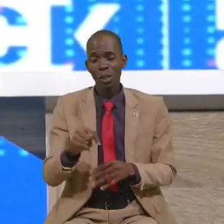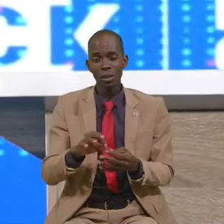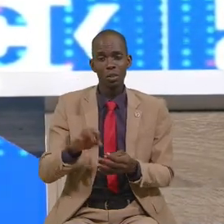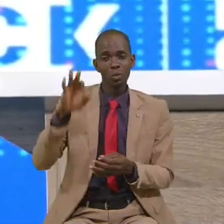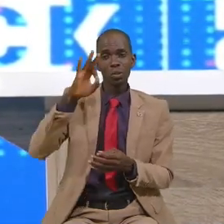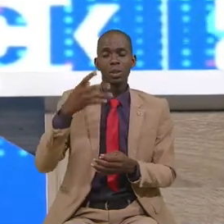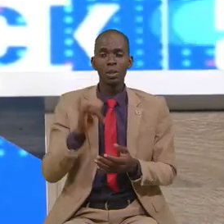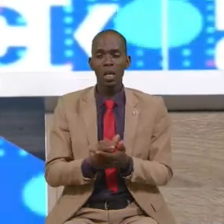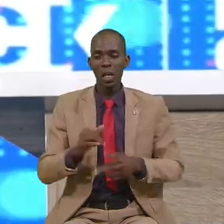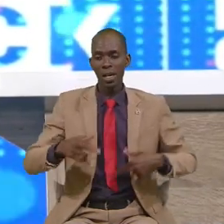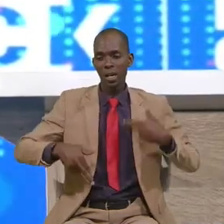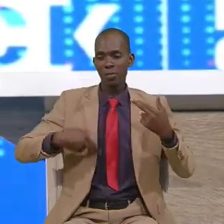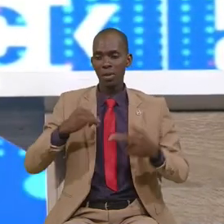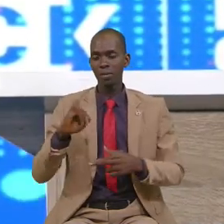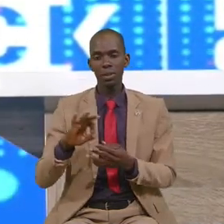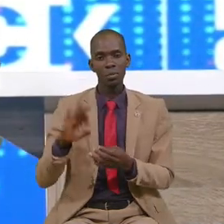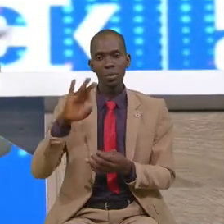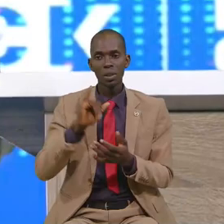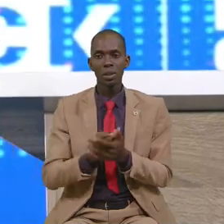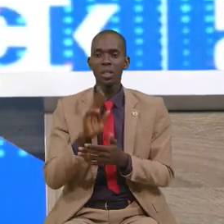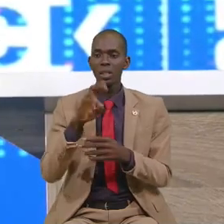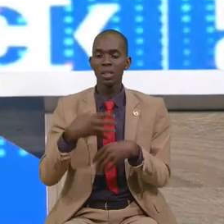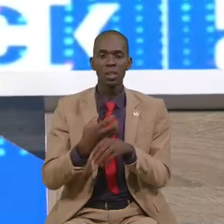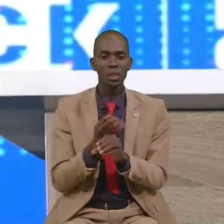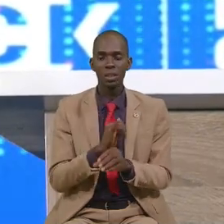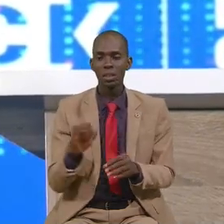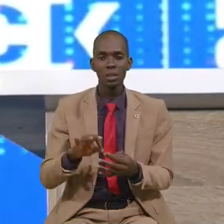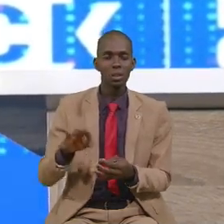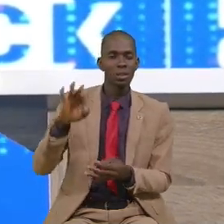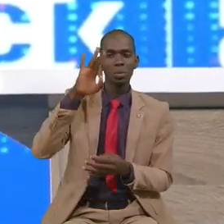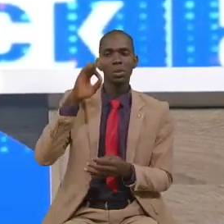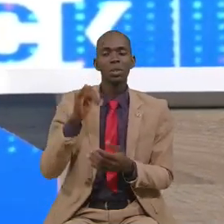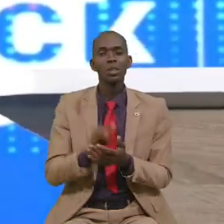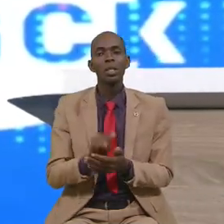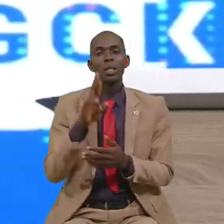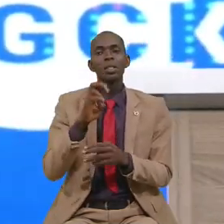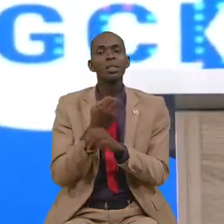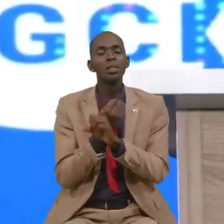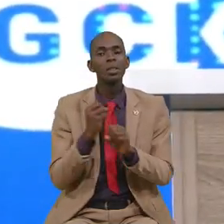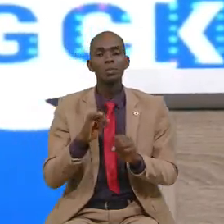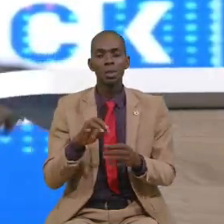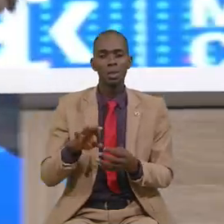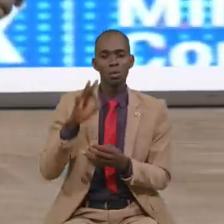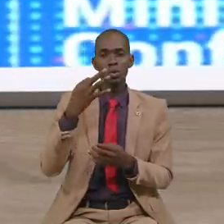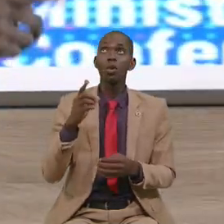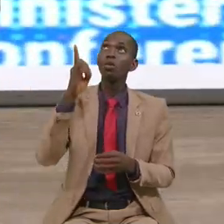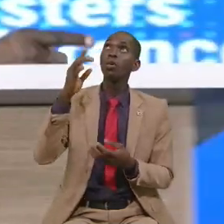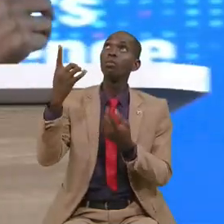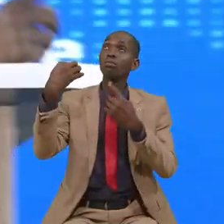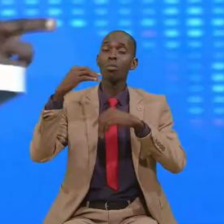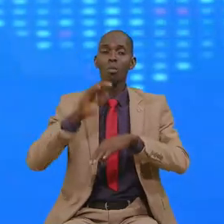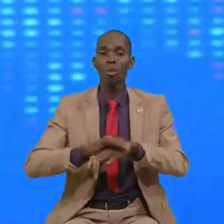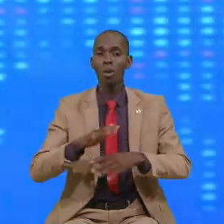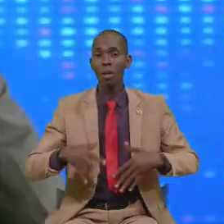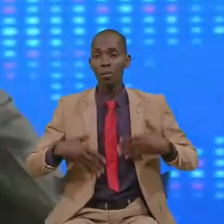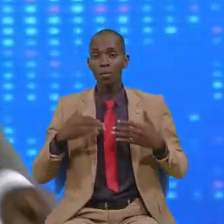Spirit, the recreating Spirit, the redeeming Spirit of God comes upon your life, that place